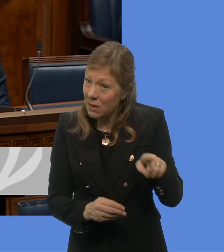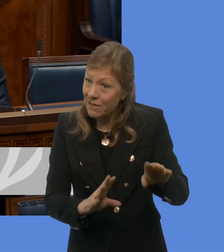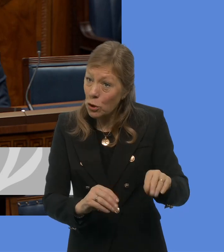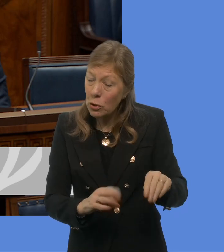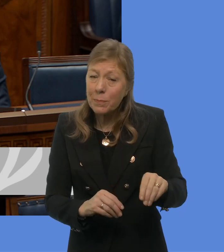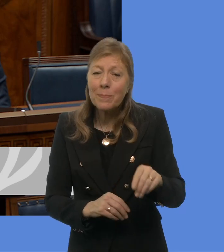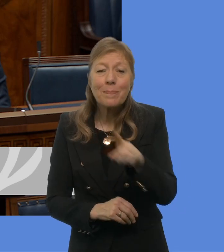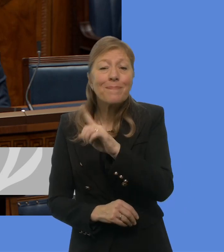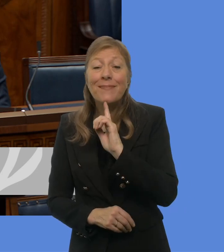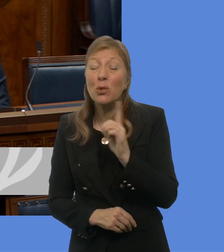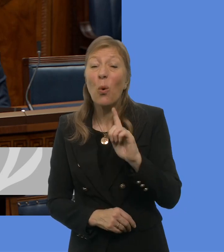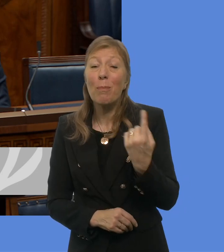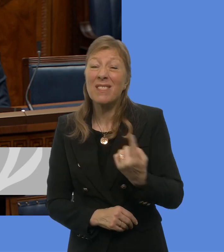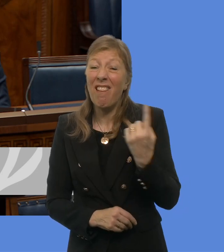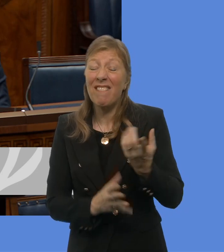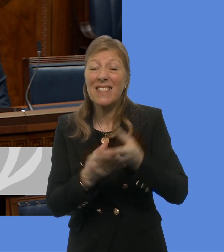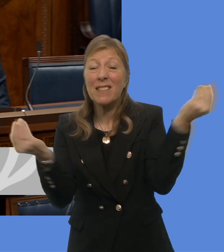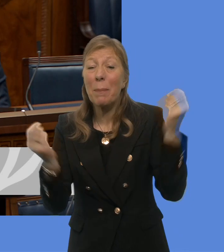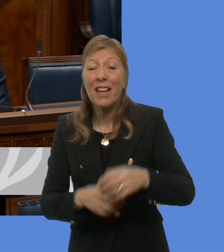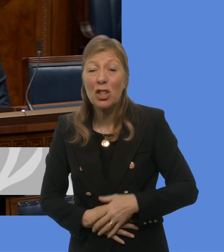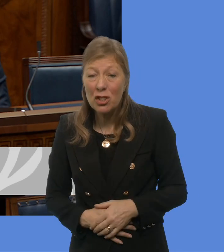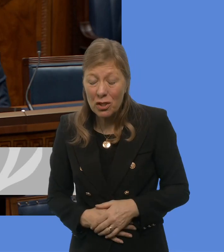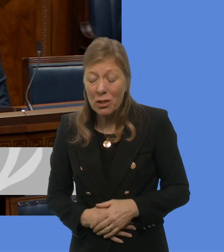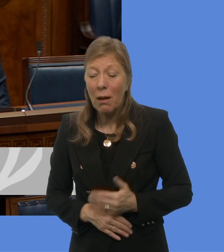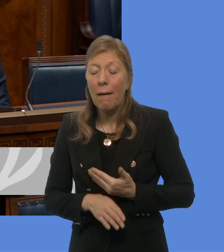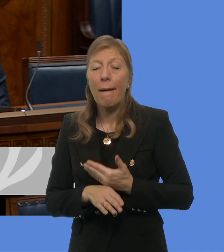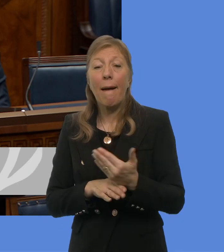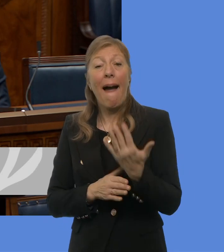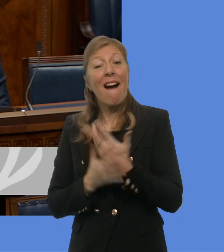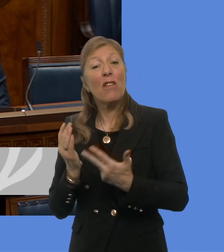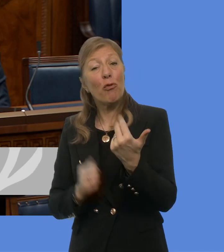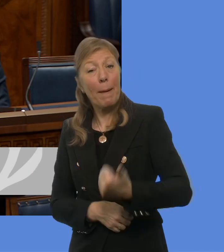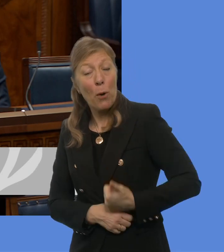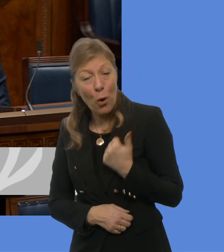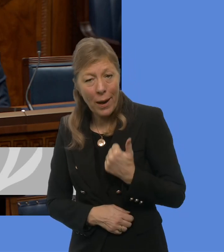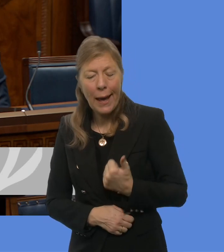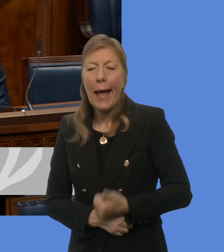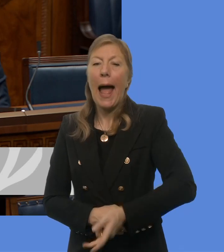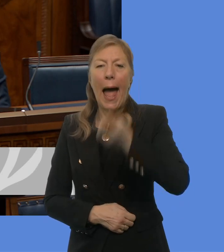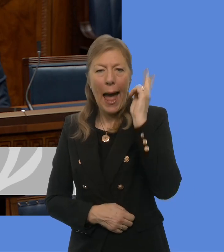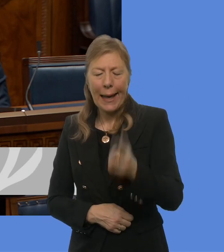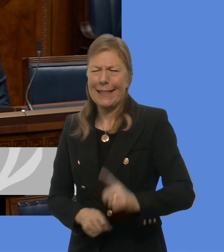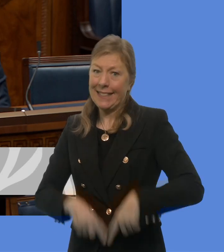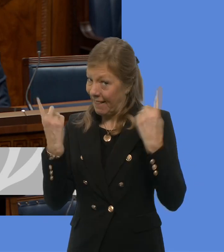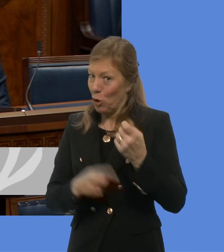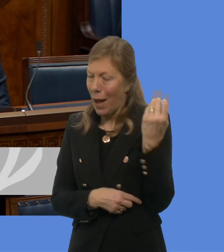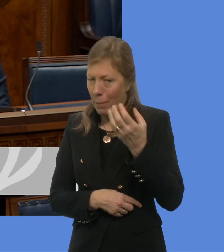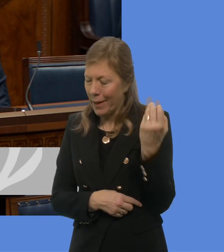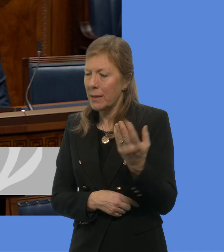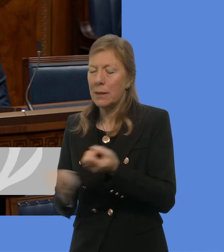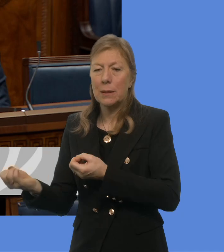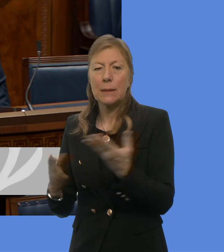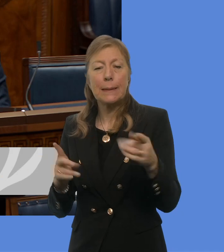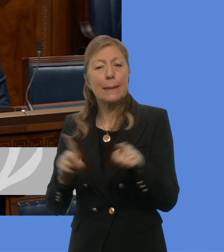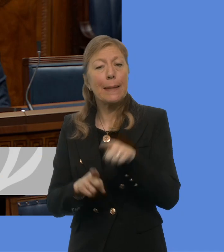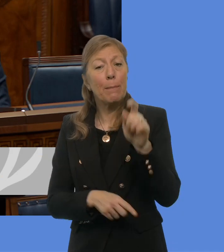went, oh, no, he's disappeared. And then at about 3:30, a second ambulance brought the same patient back. And what had